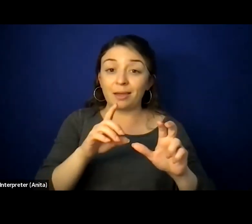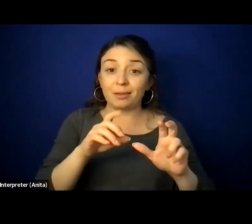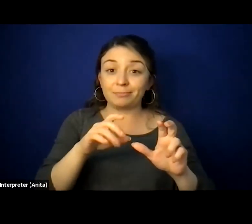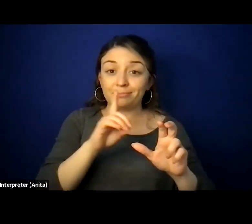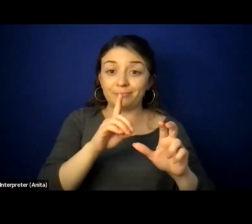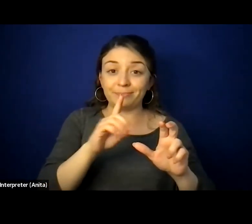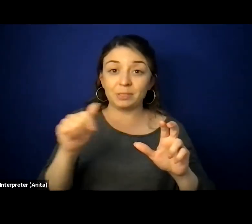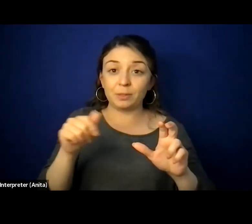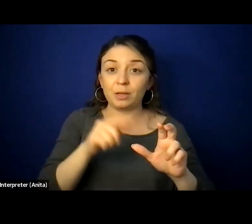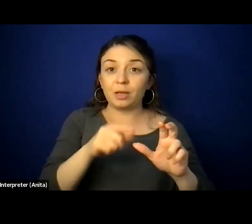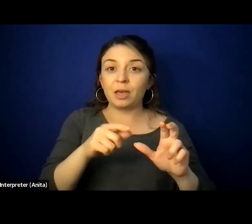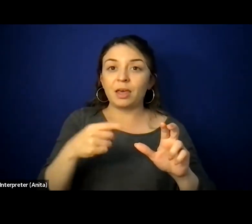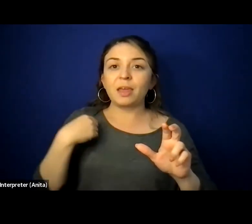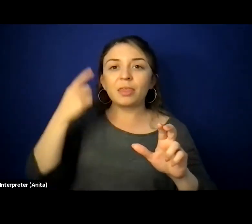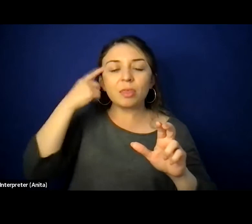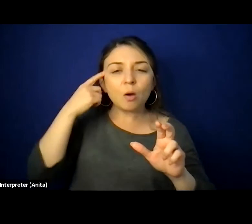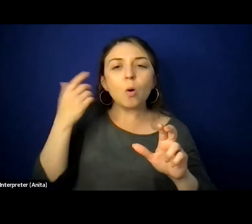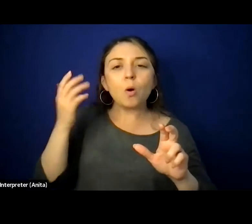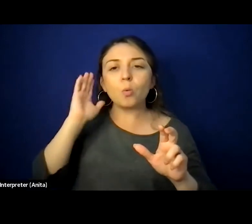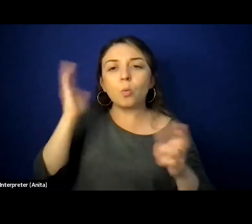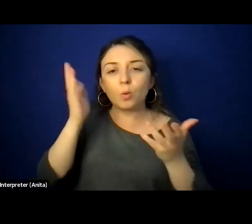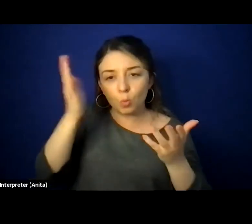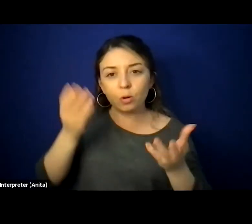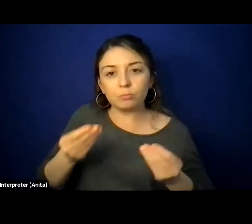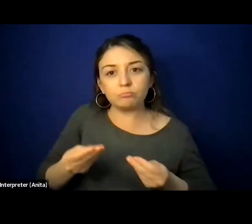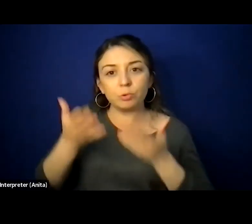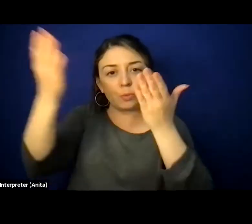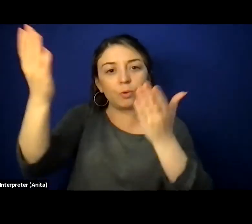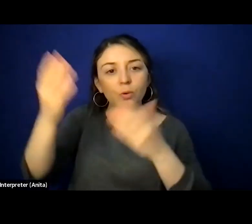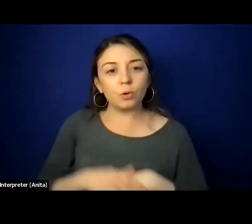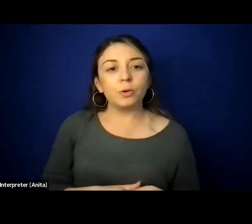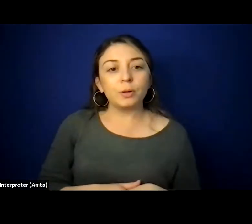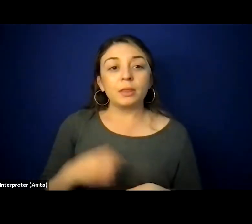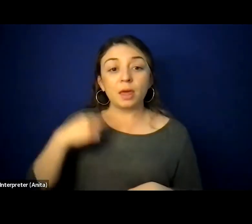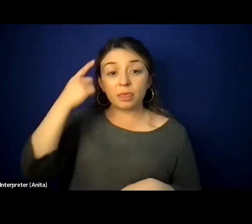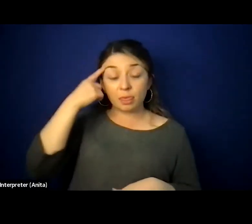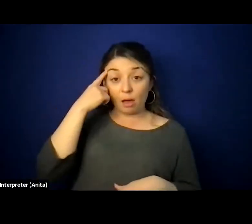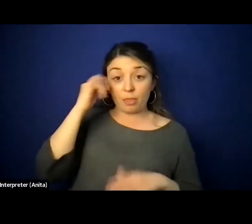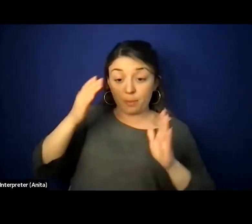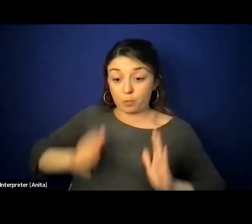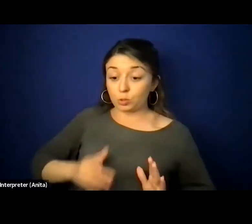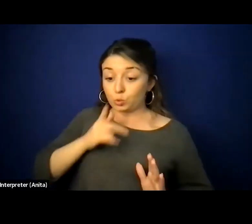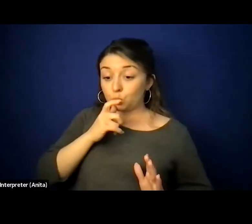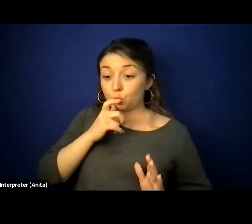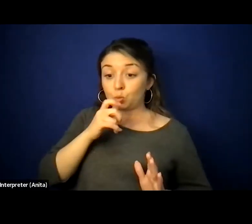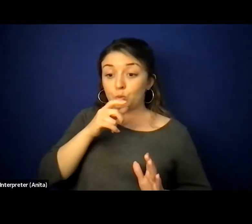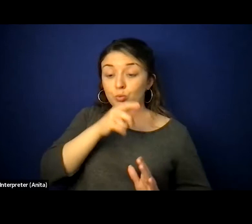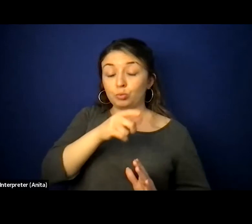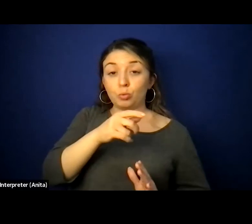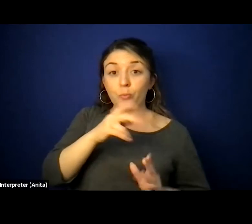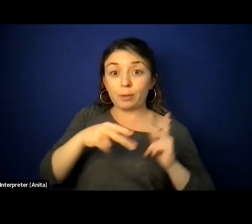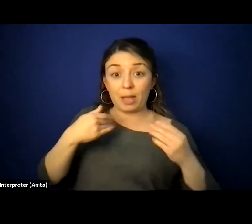actualize what they would have preferred, which is to say, make this person with a disability on your television